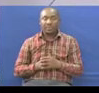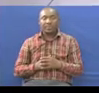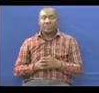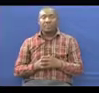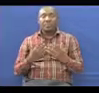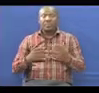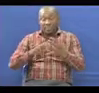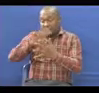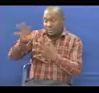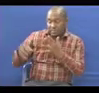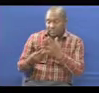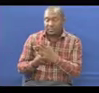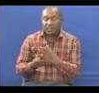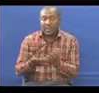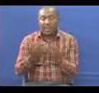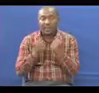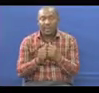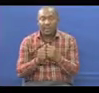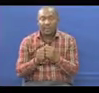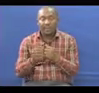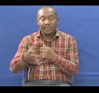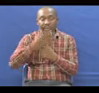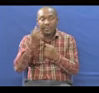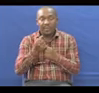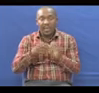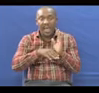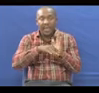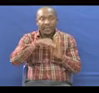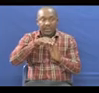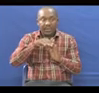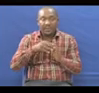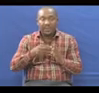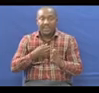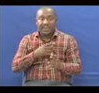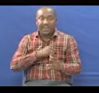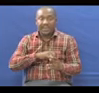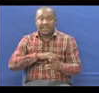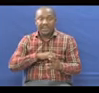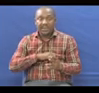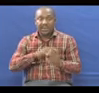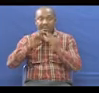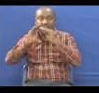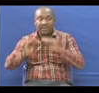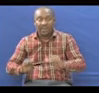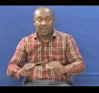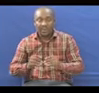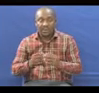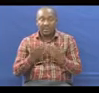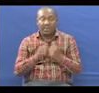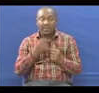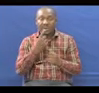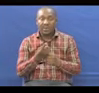be derived from the age, sexy structure. That's what I said, one of the characters of the